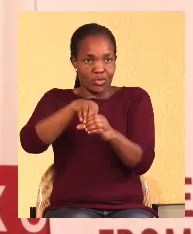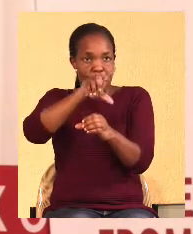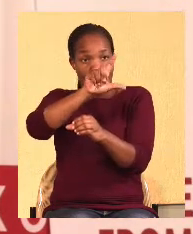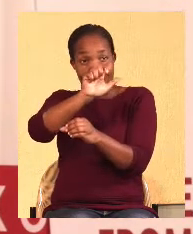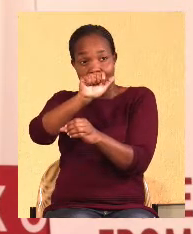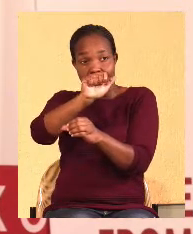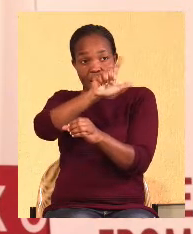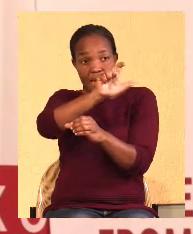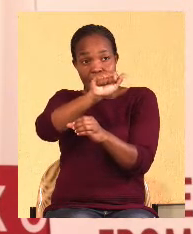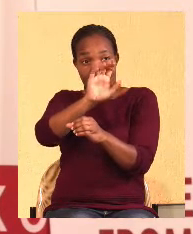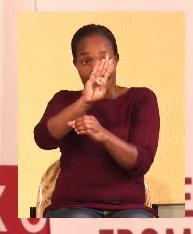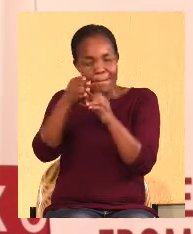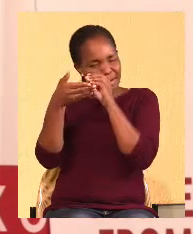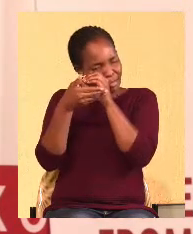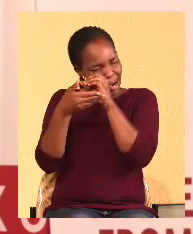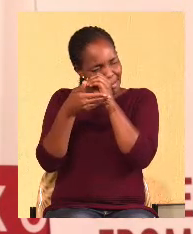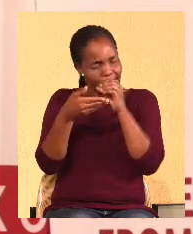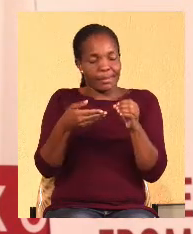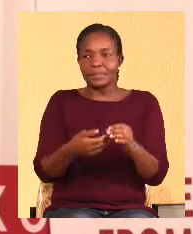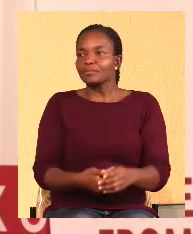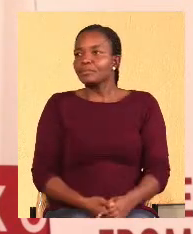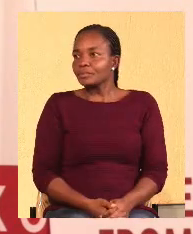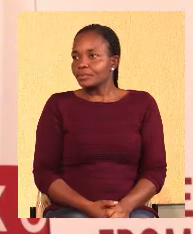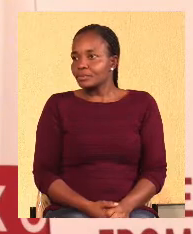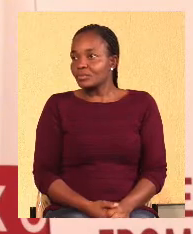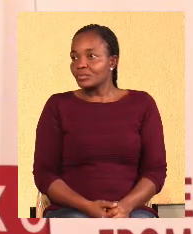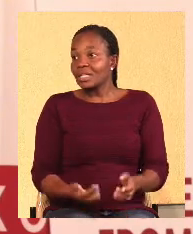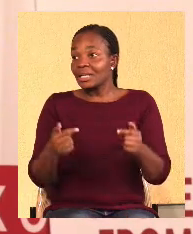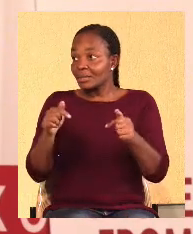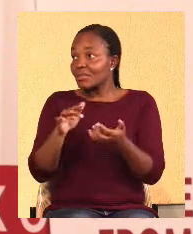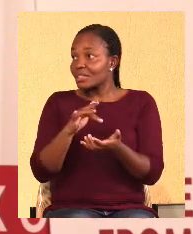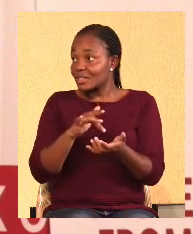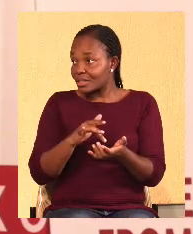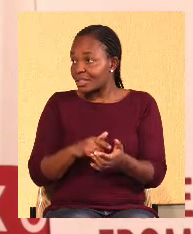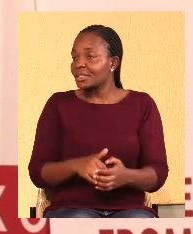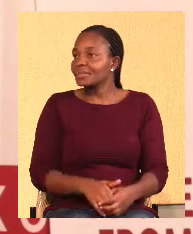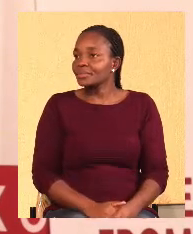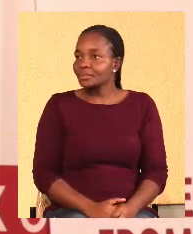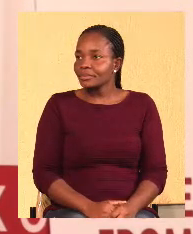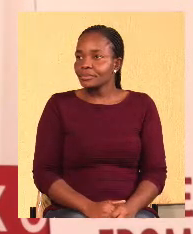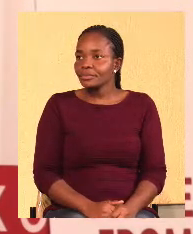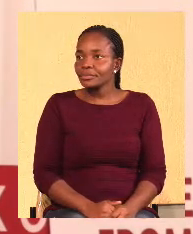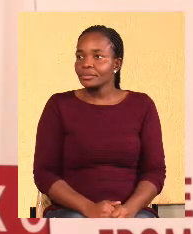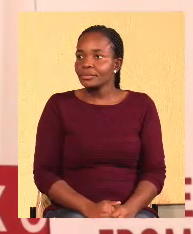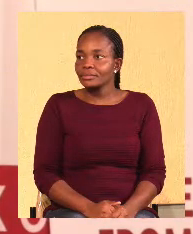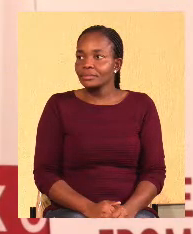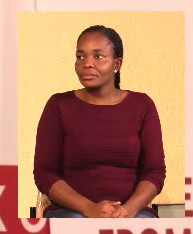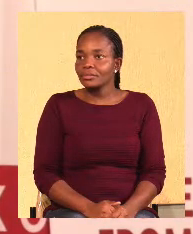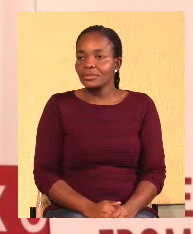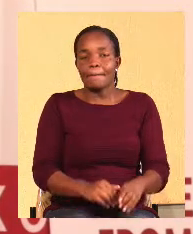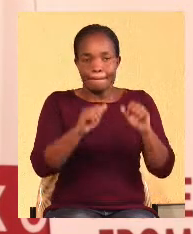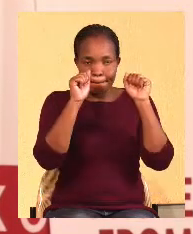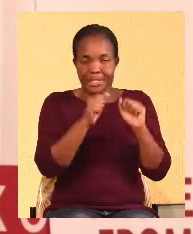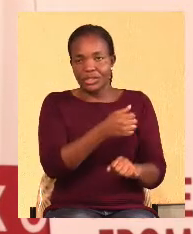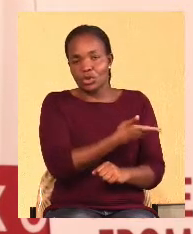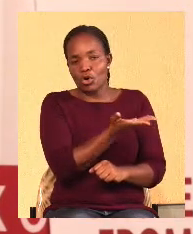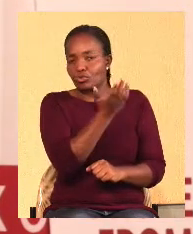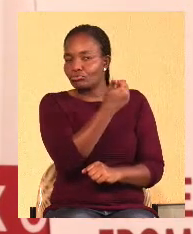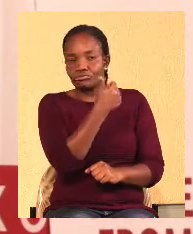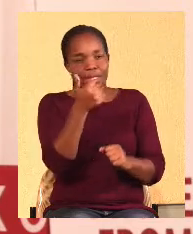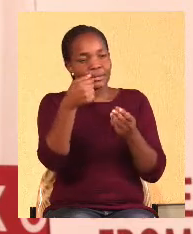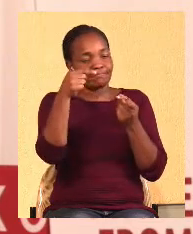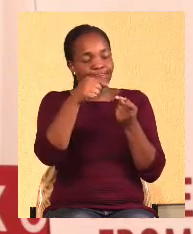try to get everybody who is also at this center will also be tested. The test